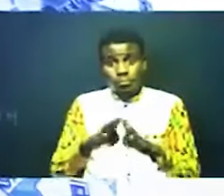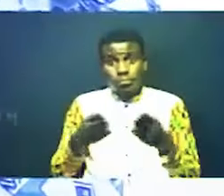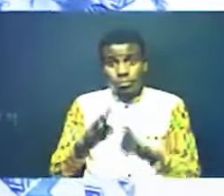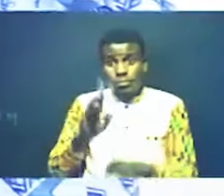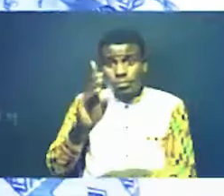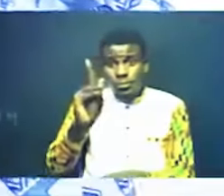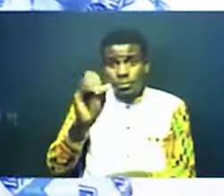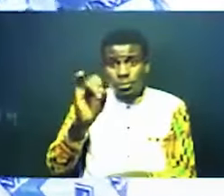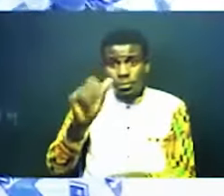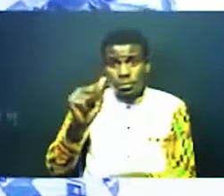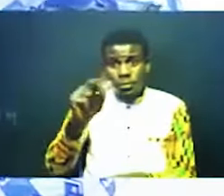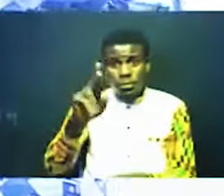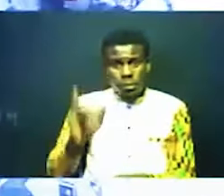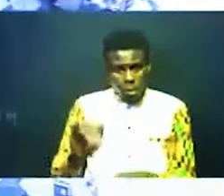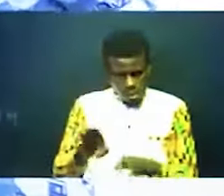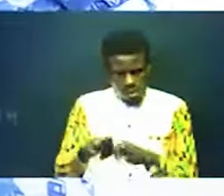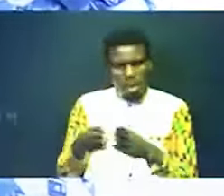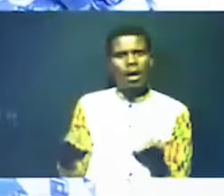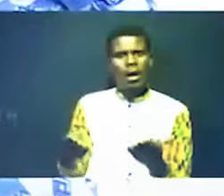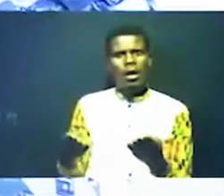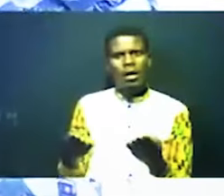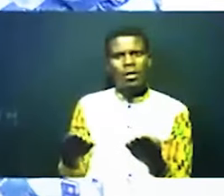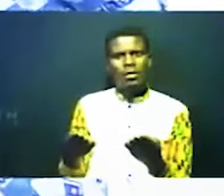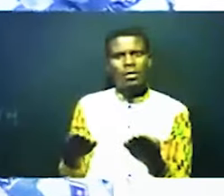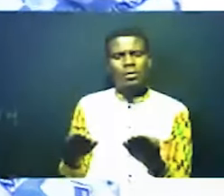opened it. On the